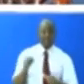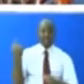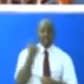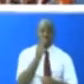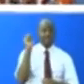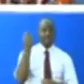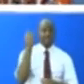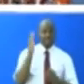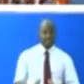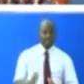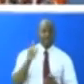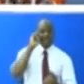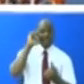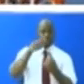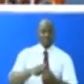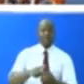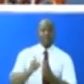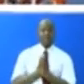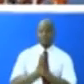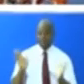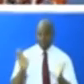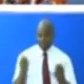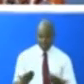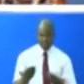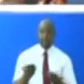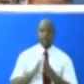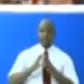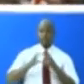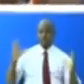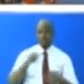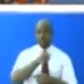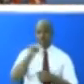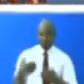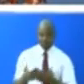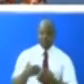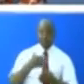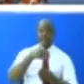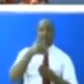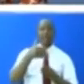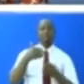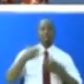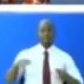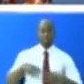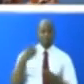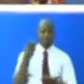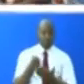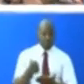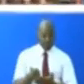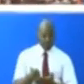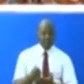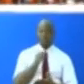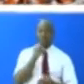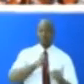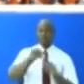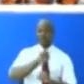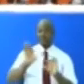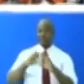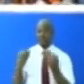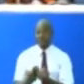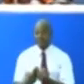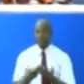penny intended for the public, a majority of it is ending up in people's pockets. This is not about families